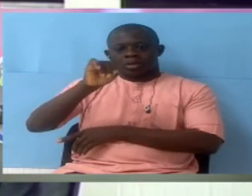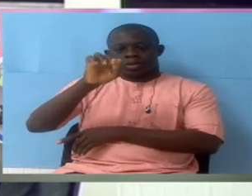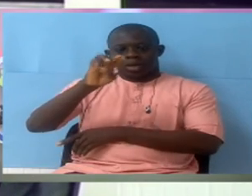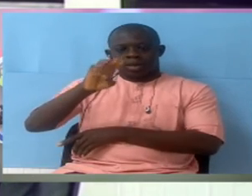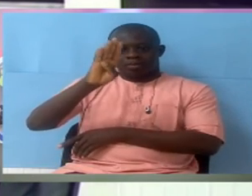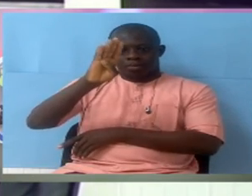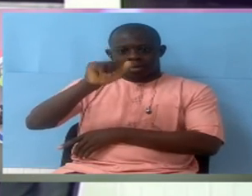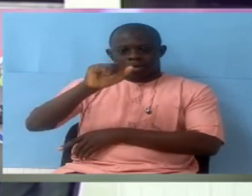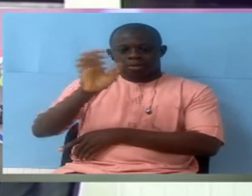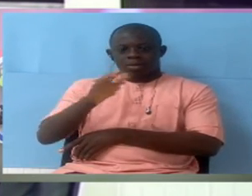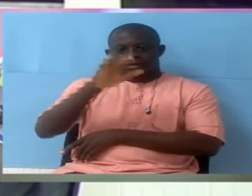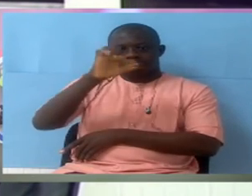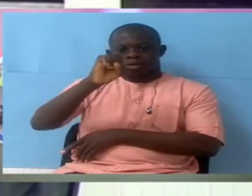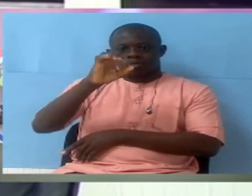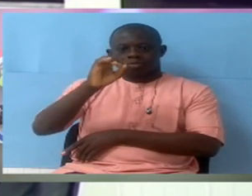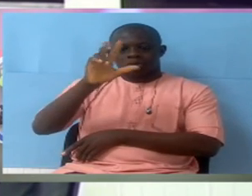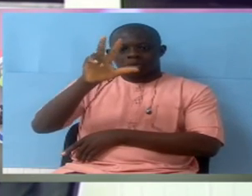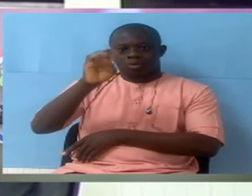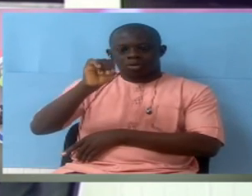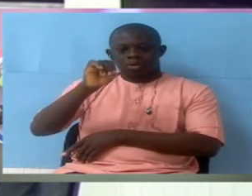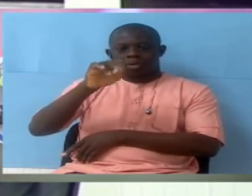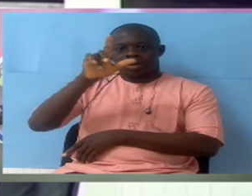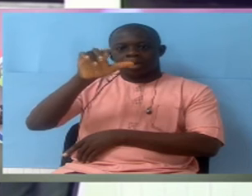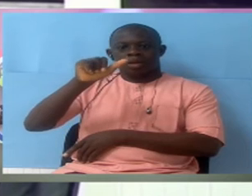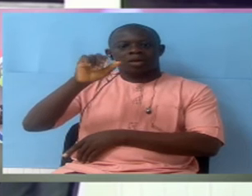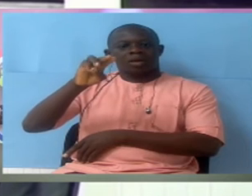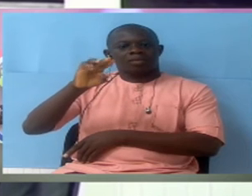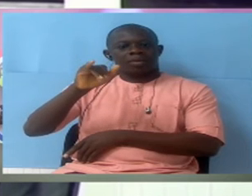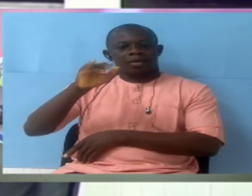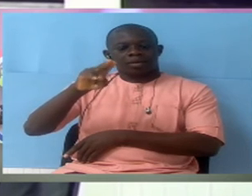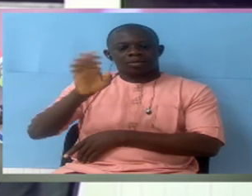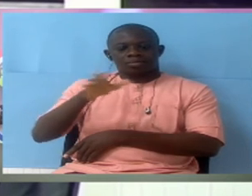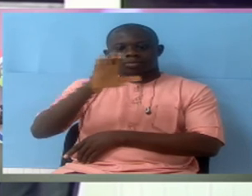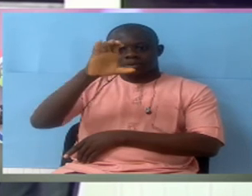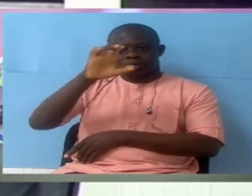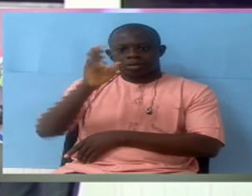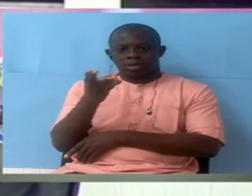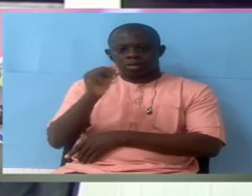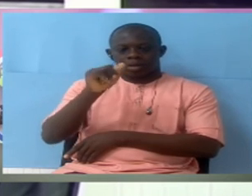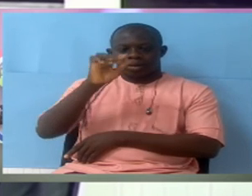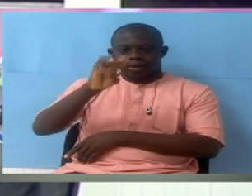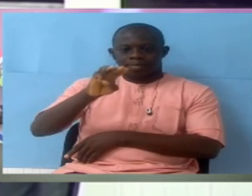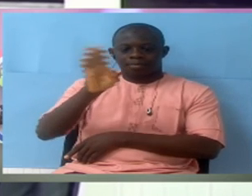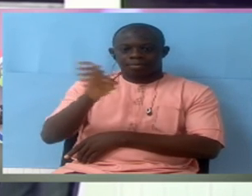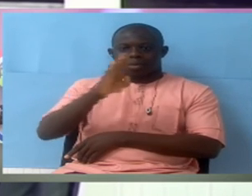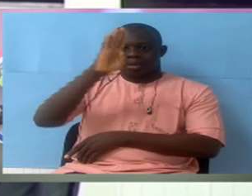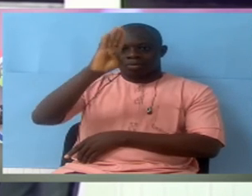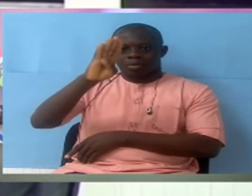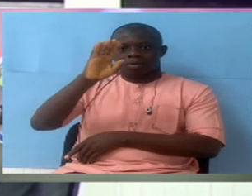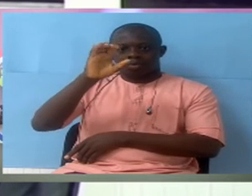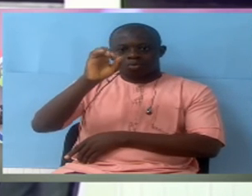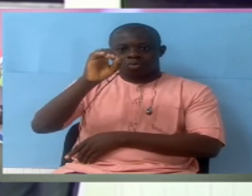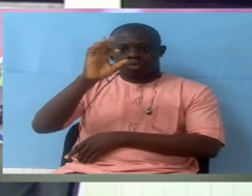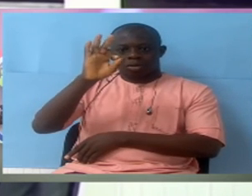Dembasow mo fa won. Lamine Cham ang fa won. Boto Keta ang fa won.